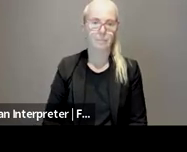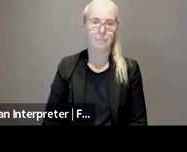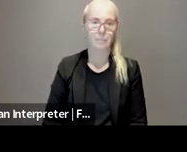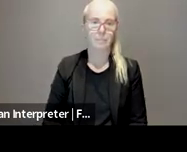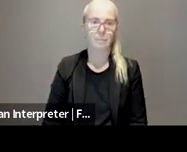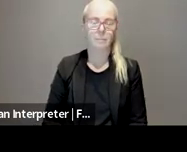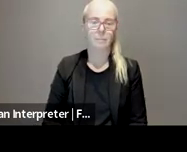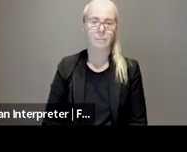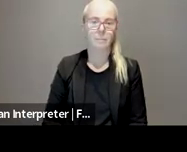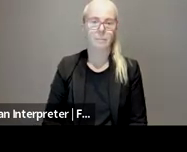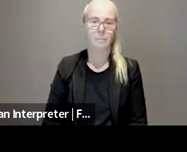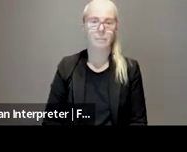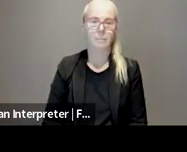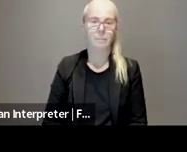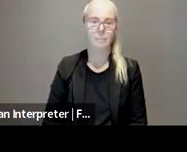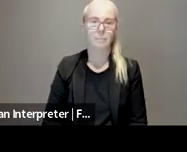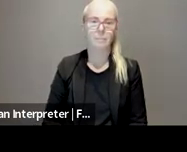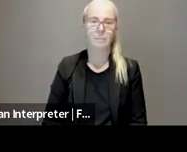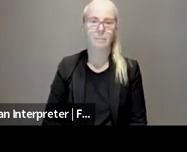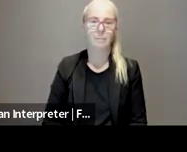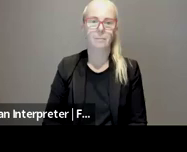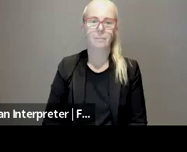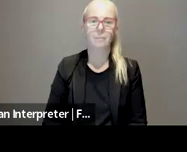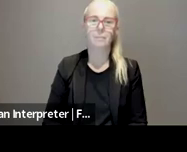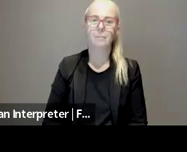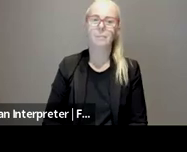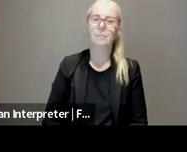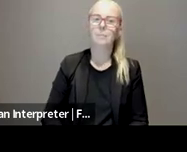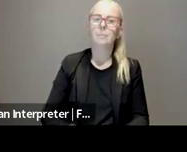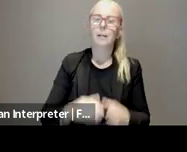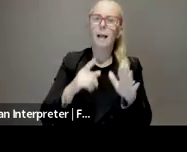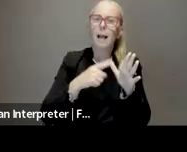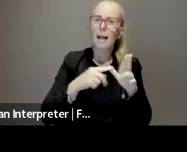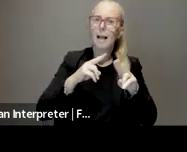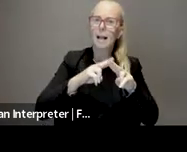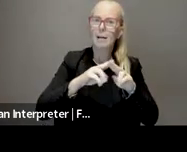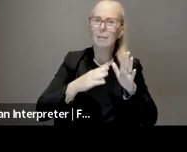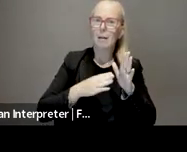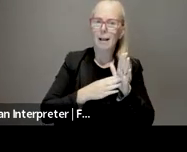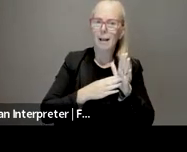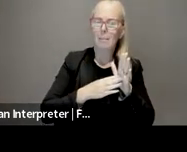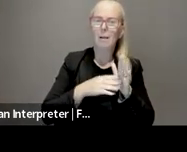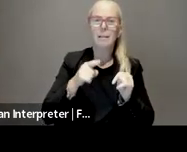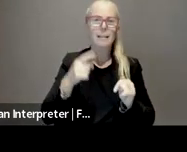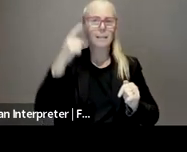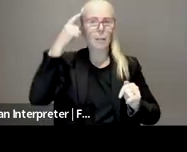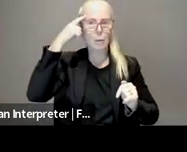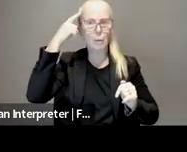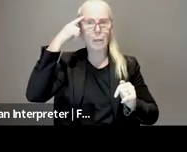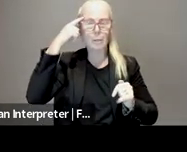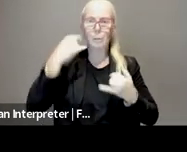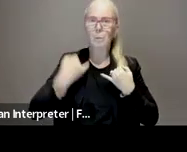Acute flaccid myelitis, or AFM, is a neurological disease primarily affecting children. It often leads to muscle